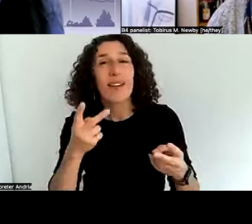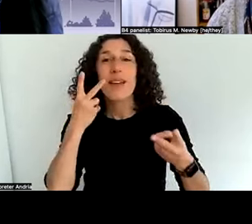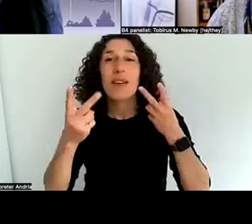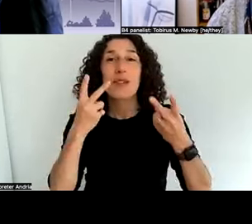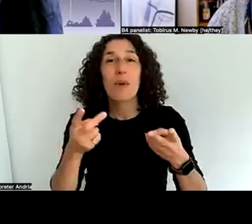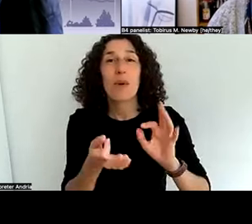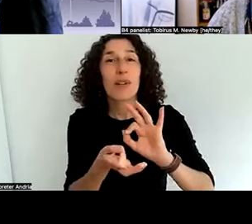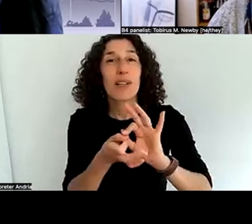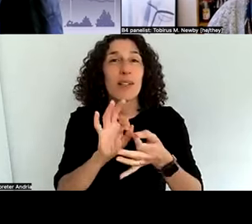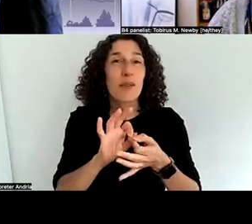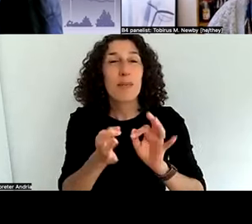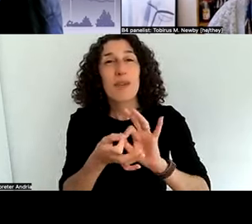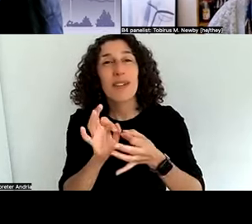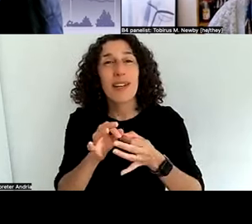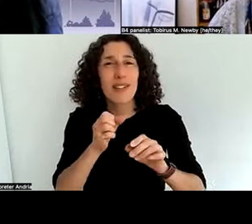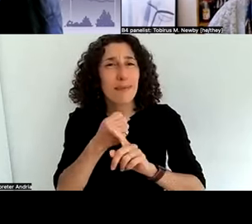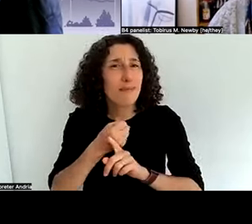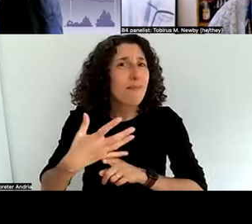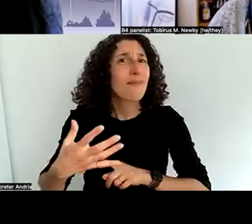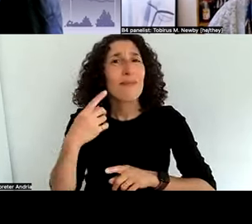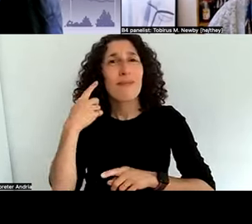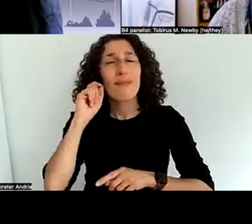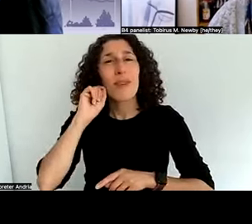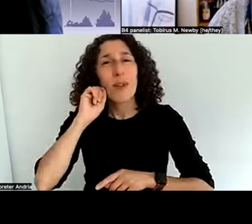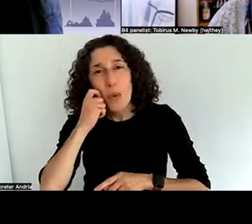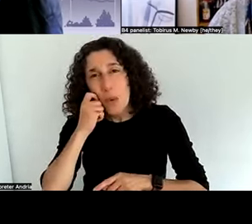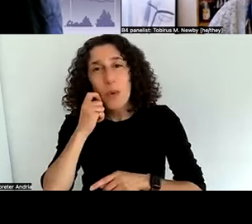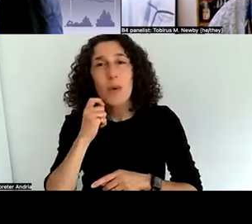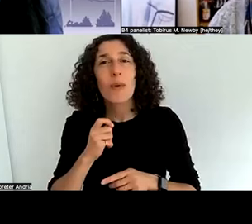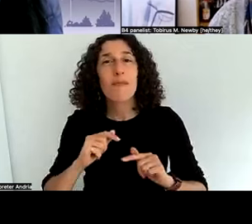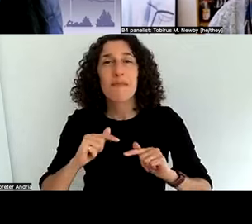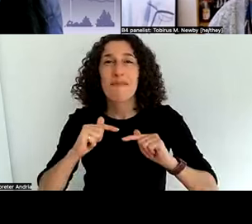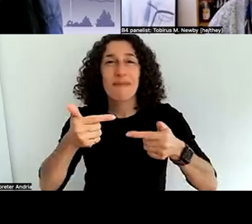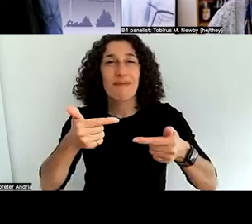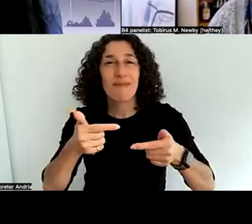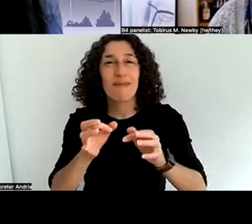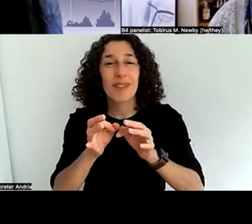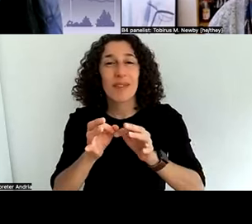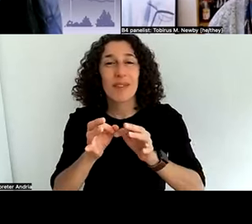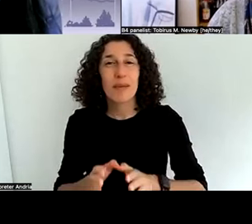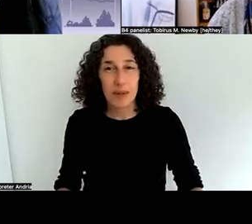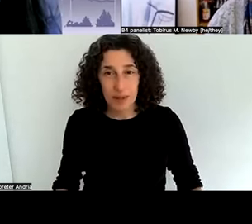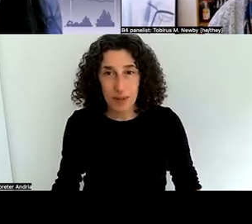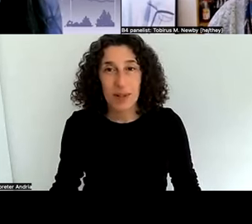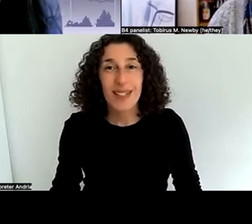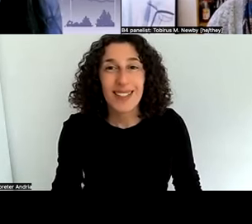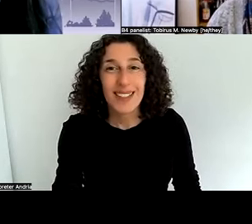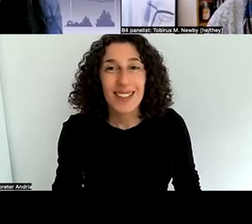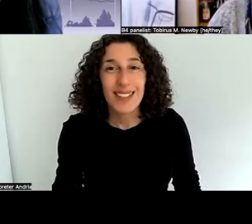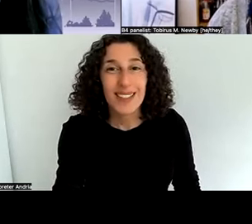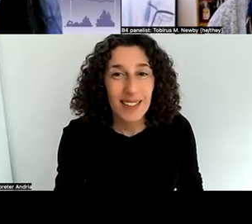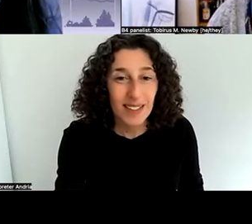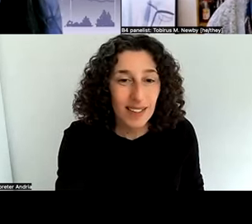I think is directly relevant. You know, as we move into thinking about kind